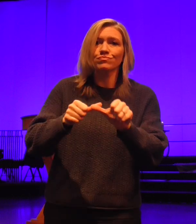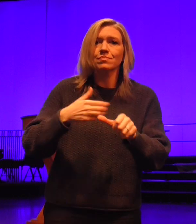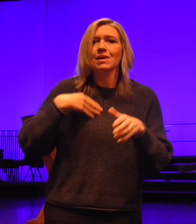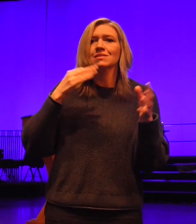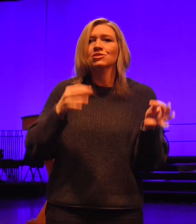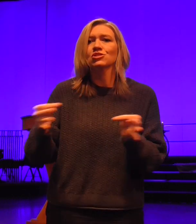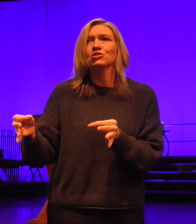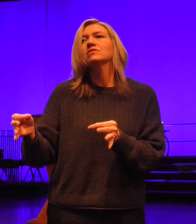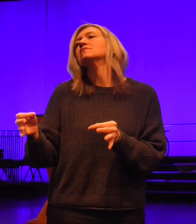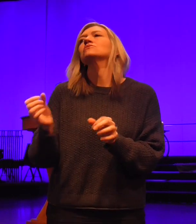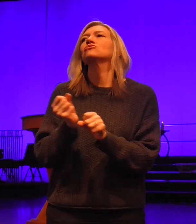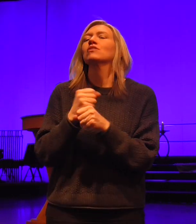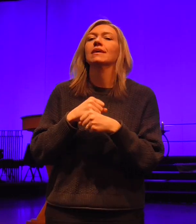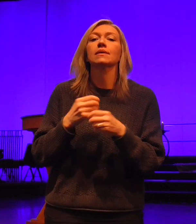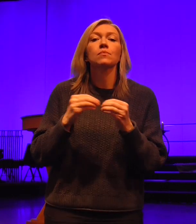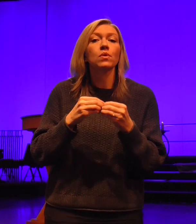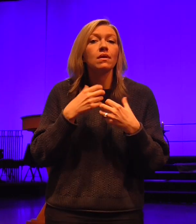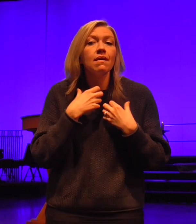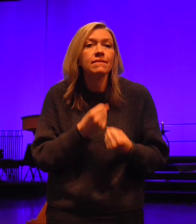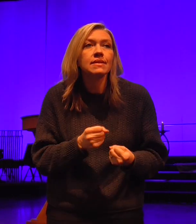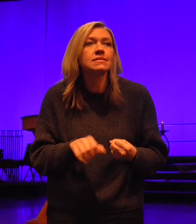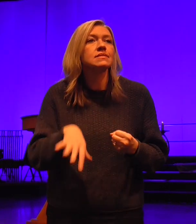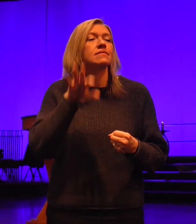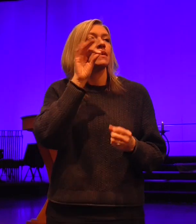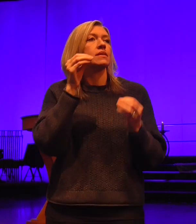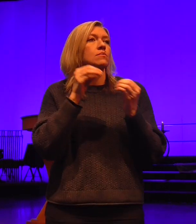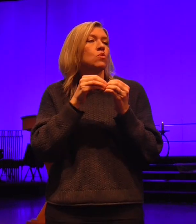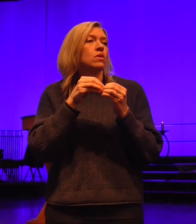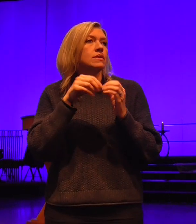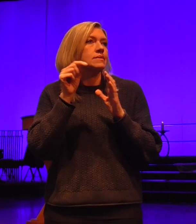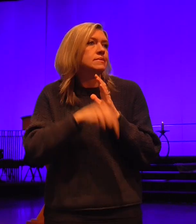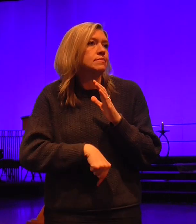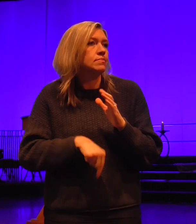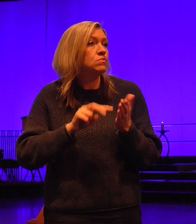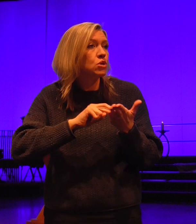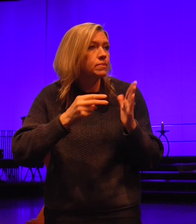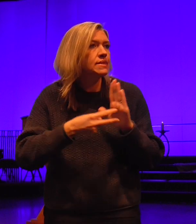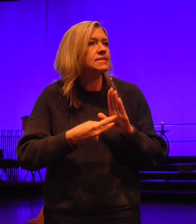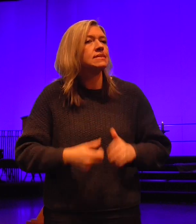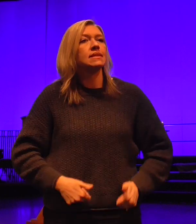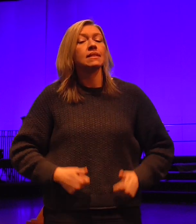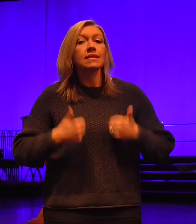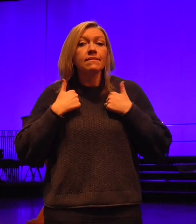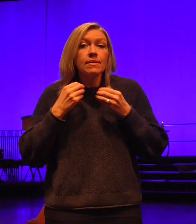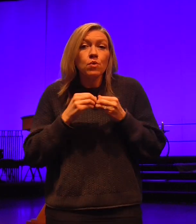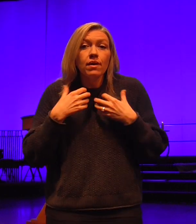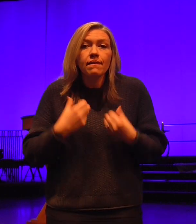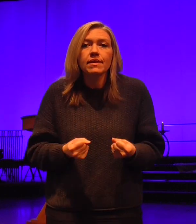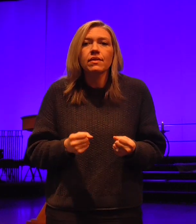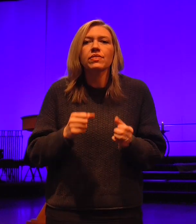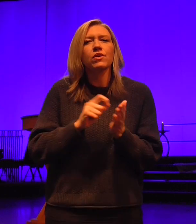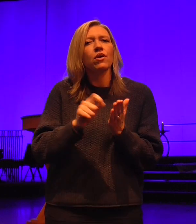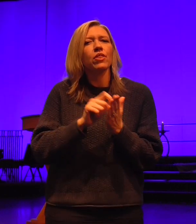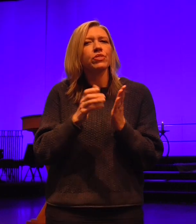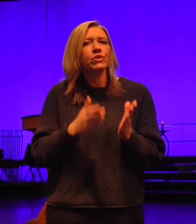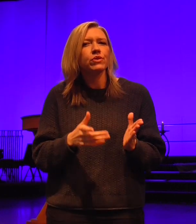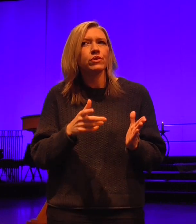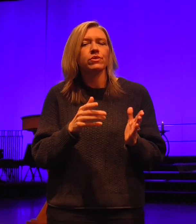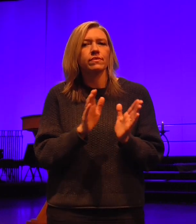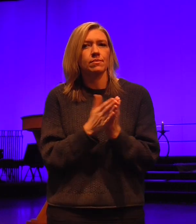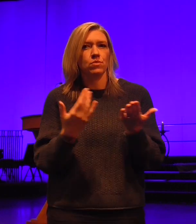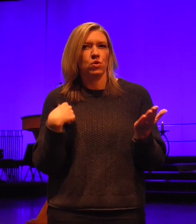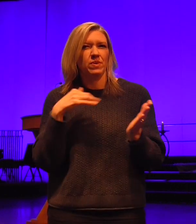creating greater confidence, finding greater purpose, living in a more confident way. And the author of the book we're studying says